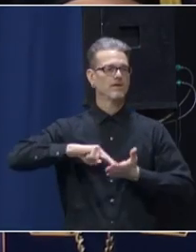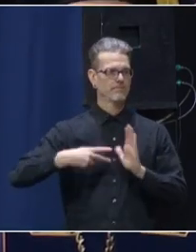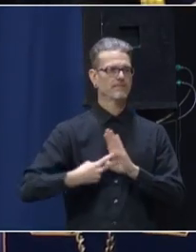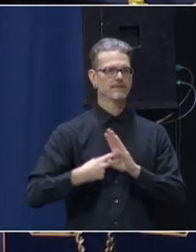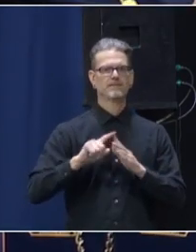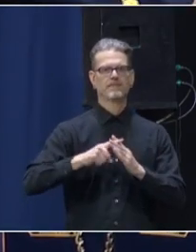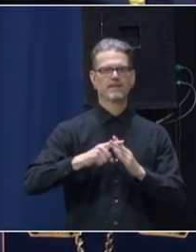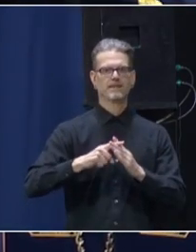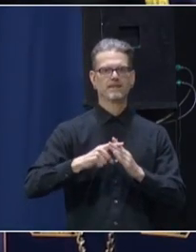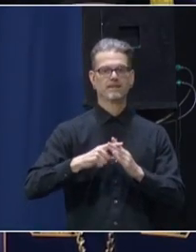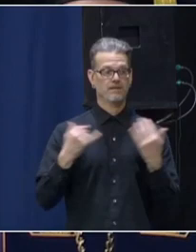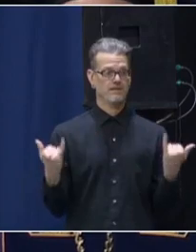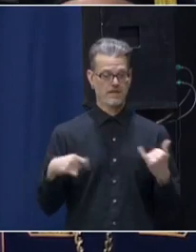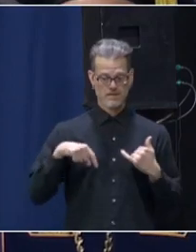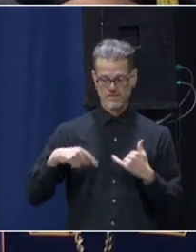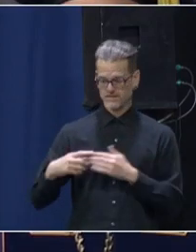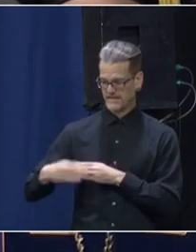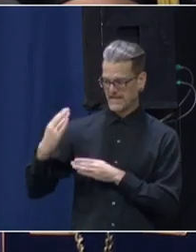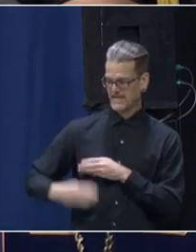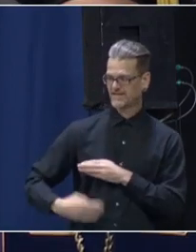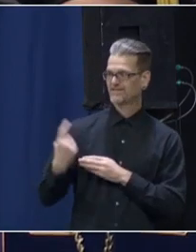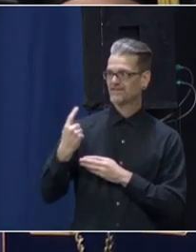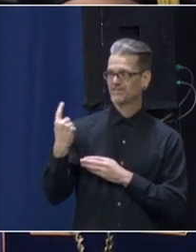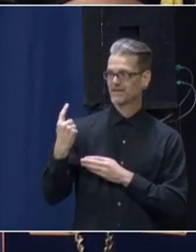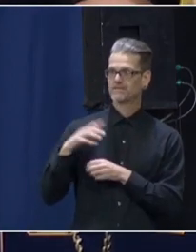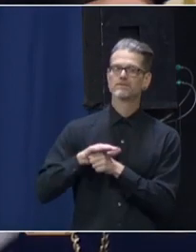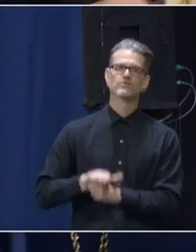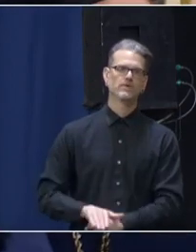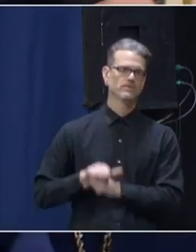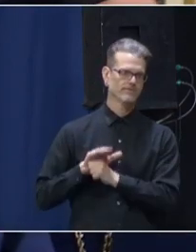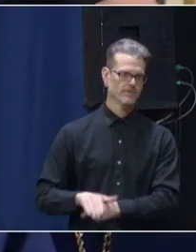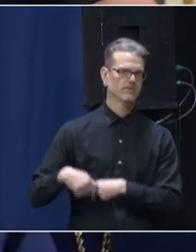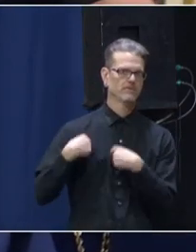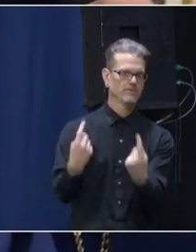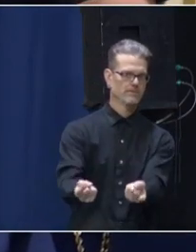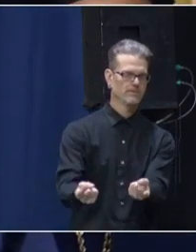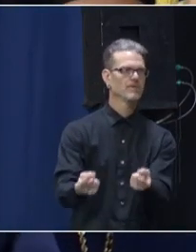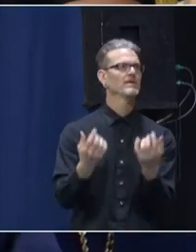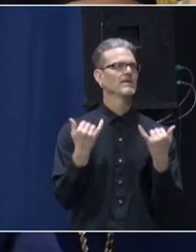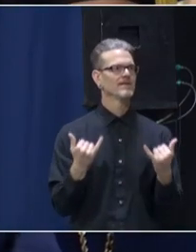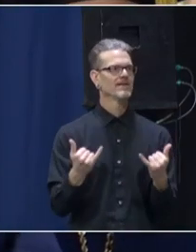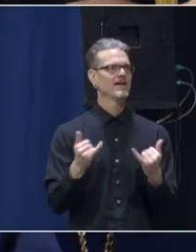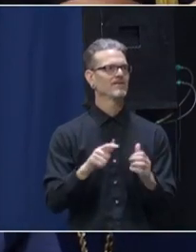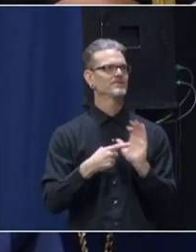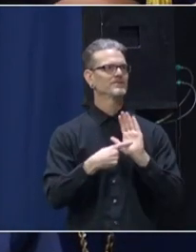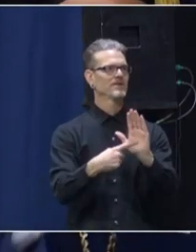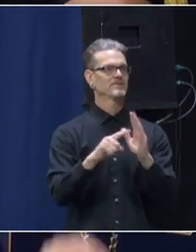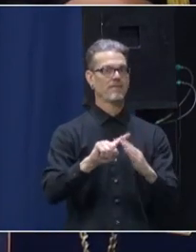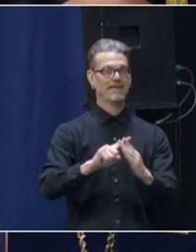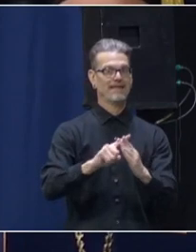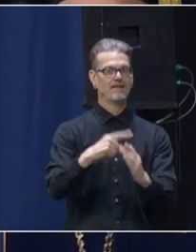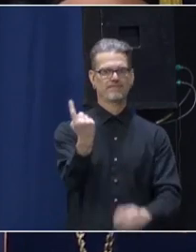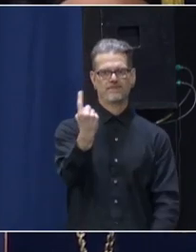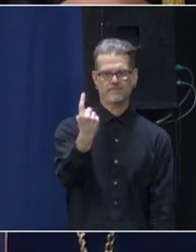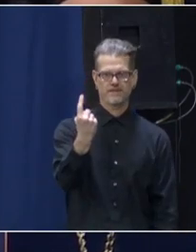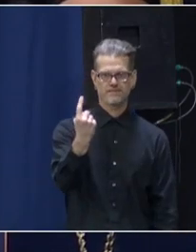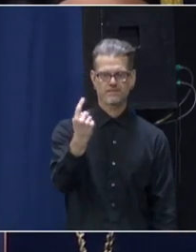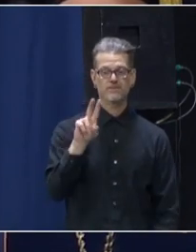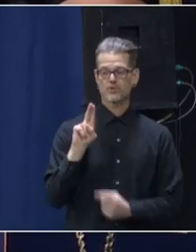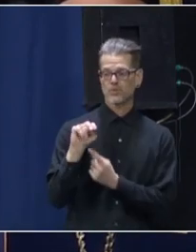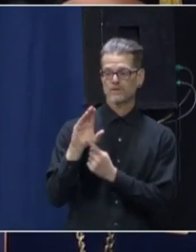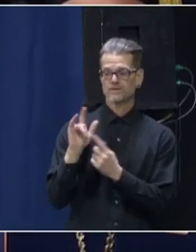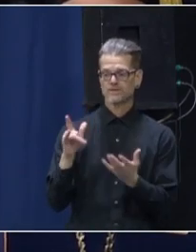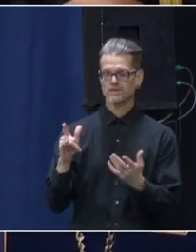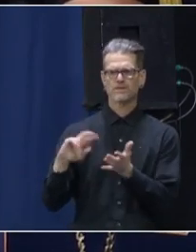today marks the end of some things, some very stressful things, it primarily marks the beginning of something. UNC left us with both